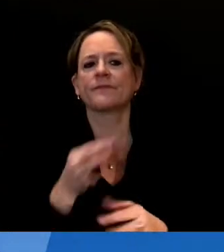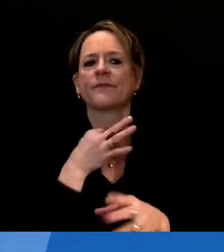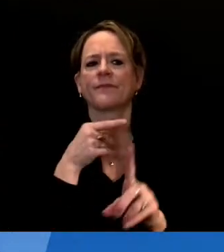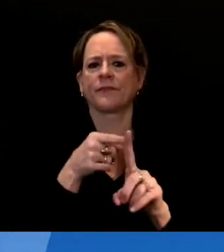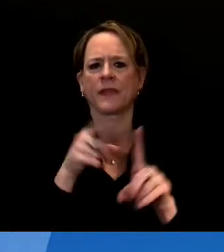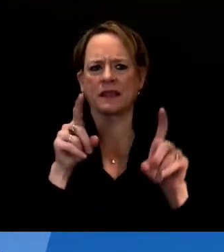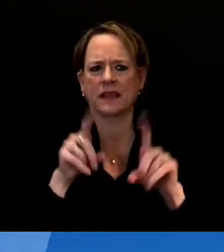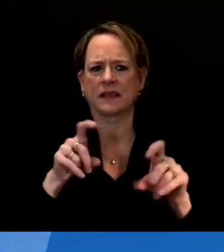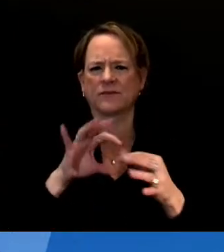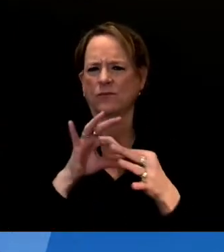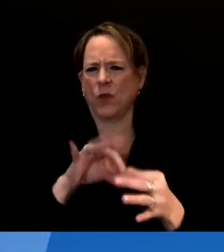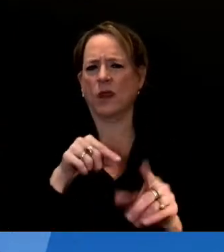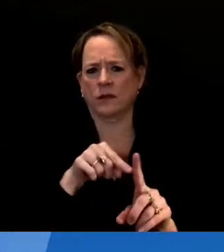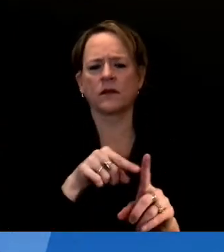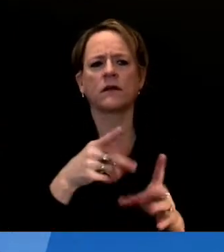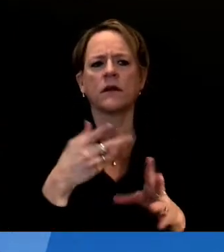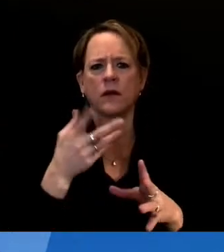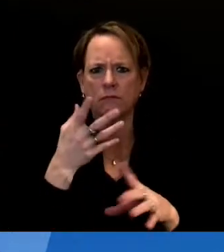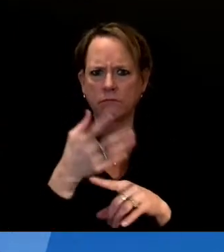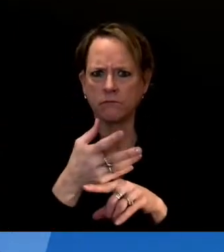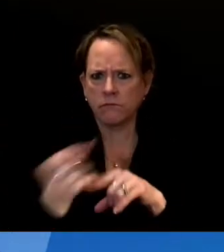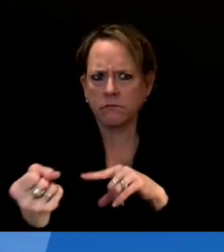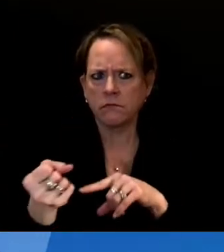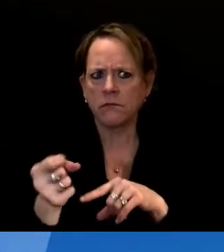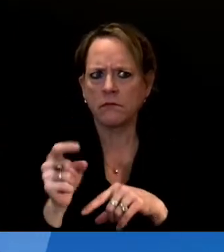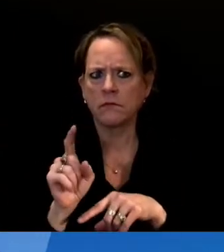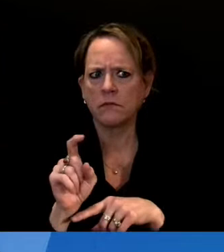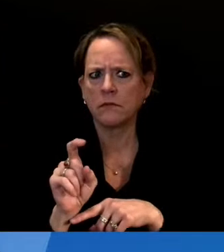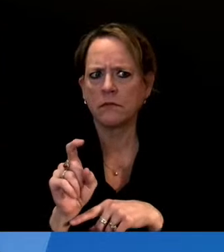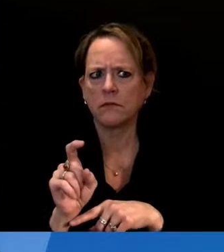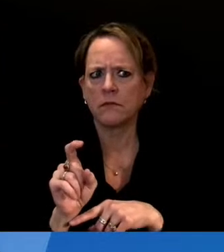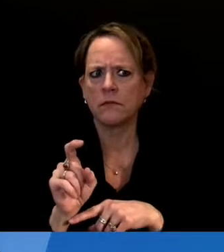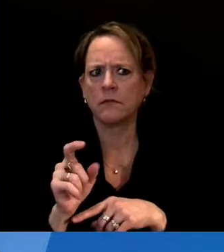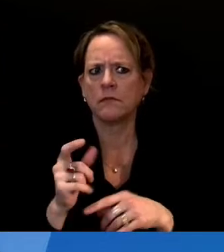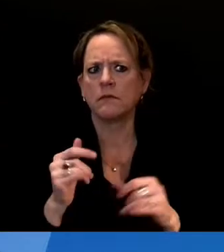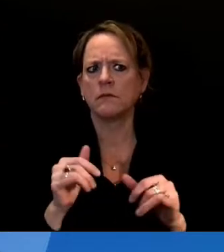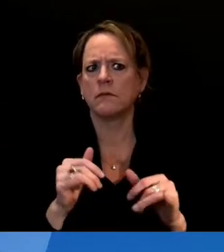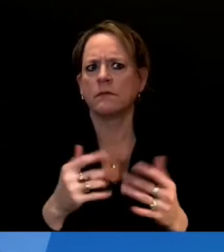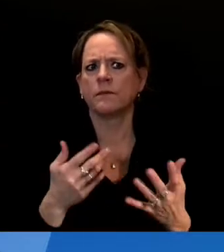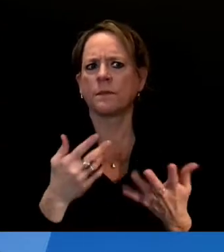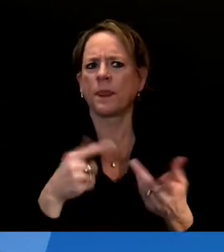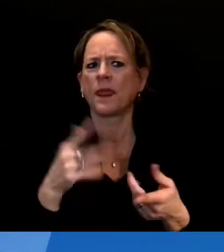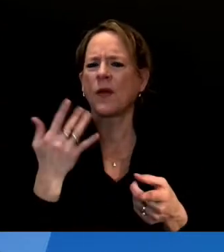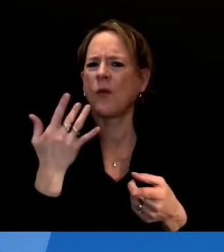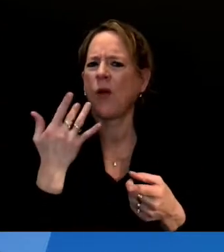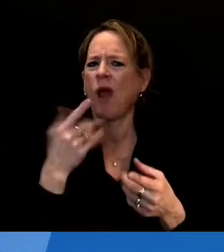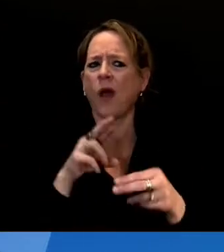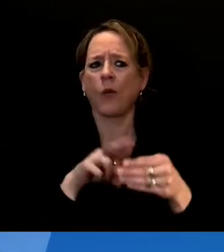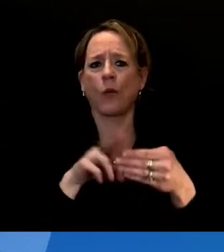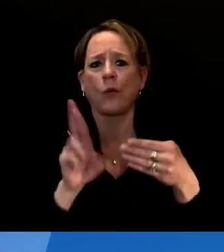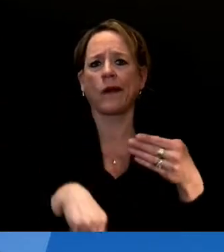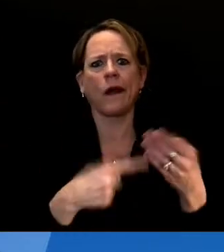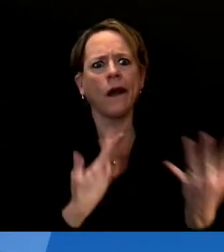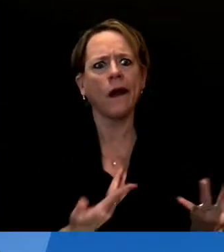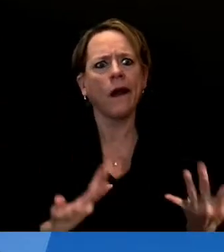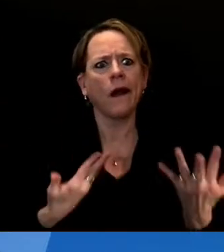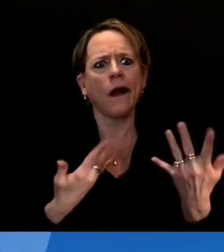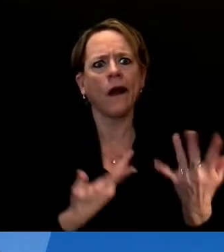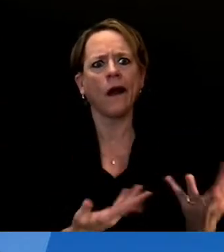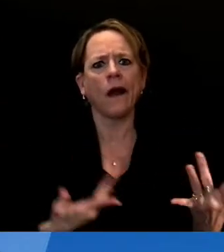type? What's causing these delays, and what is the state doing to help shorten the result turnaround time?